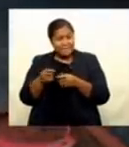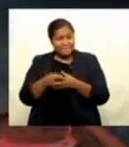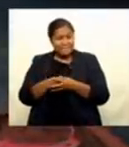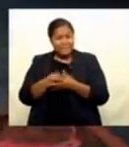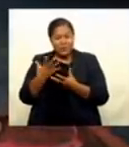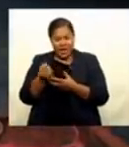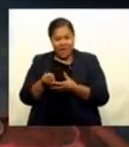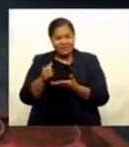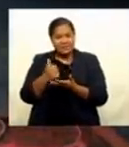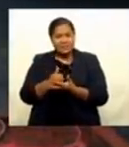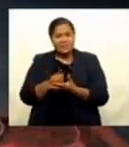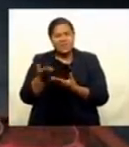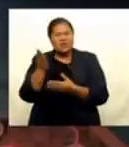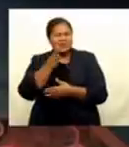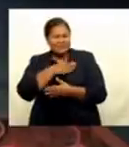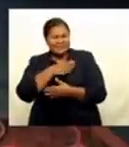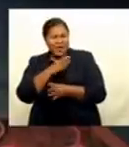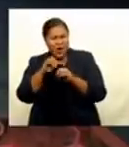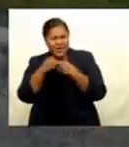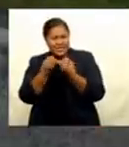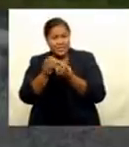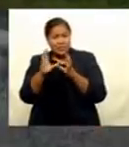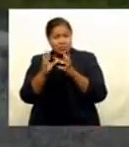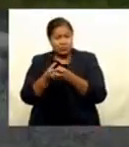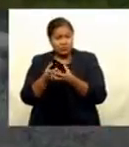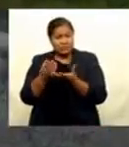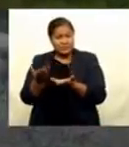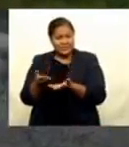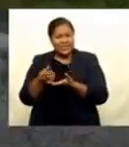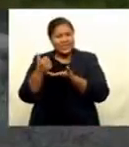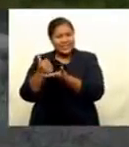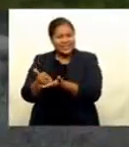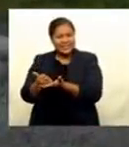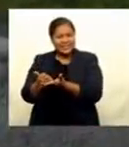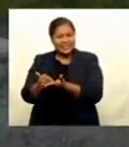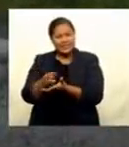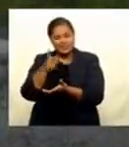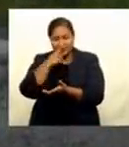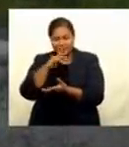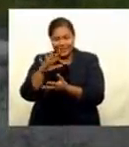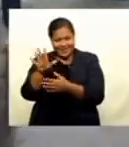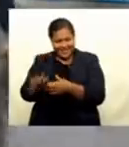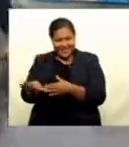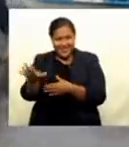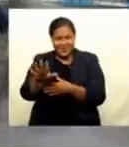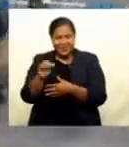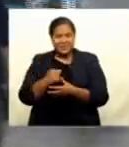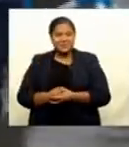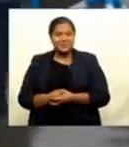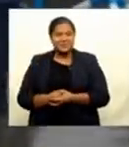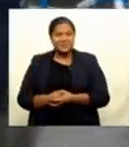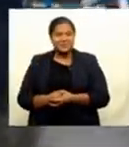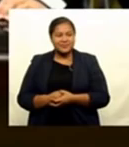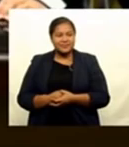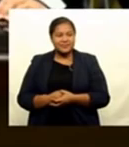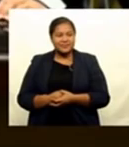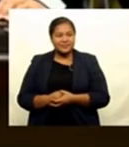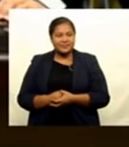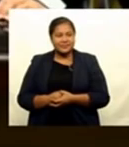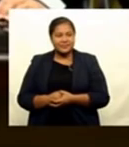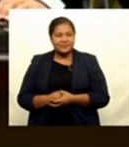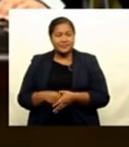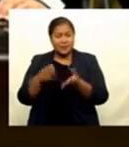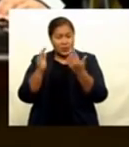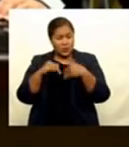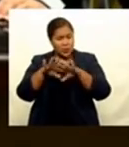charitable organizations and groups have been assisting vulnerable people in these areas. Kritika Kumar, FBC News. Coming